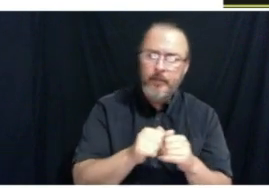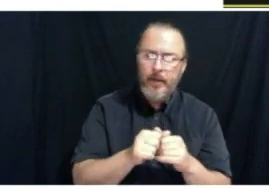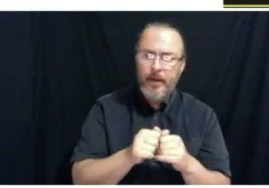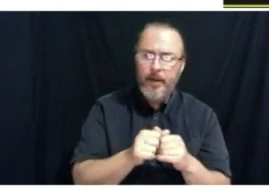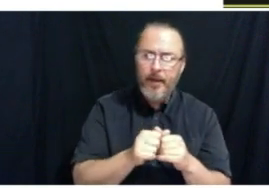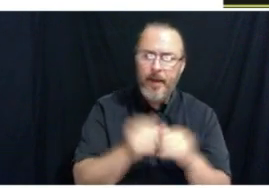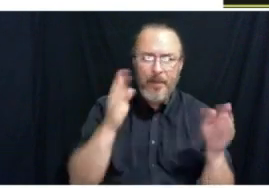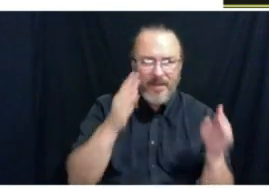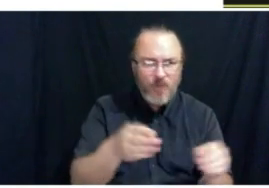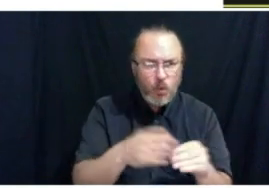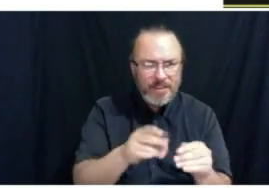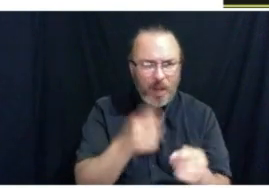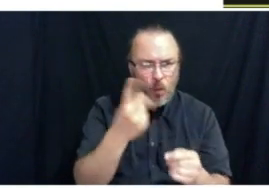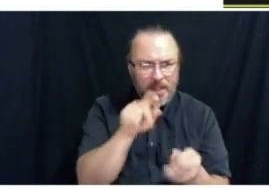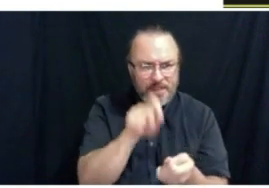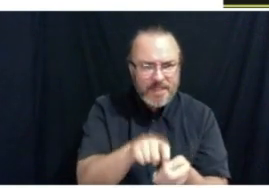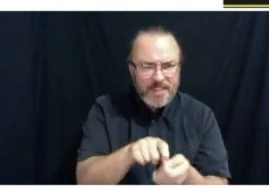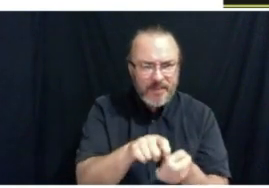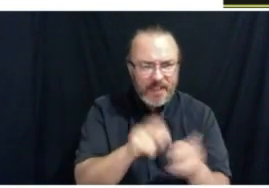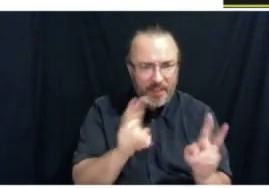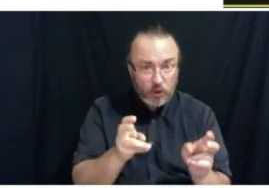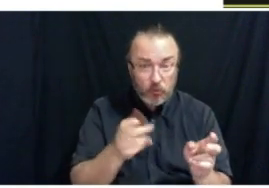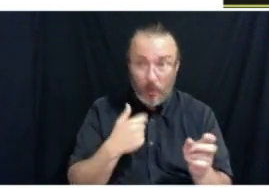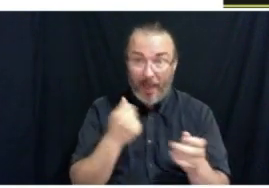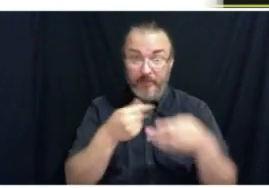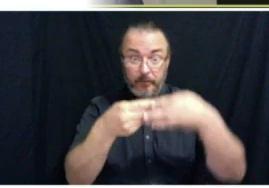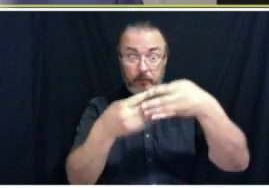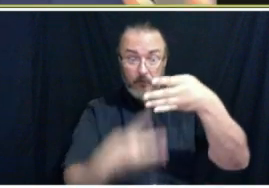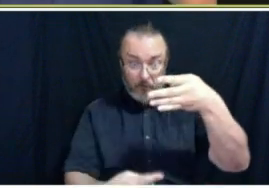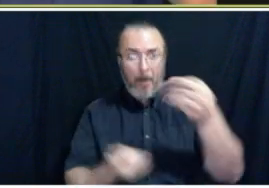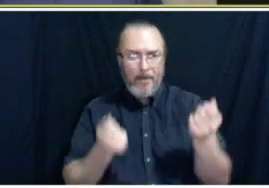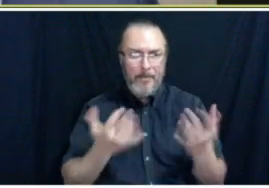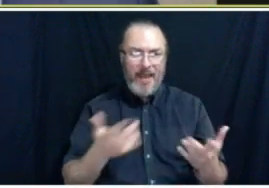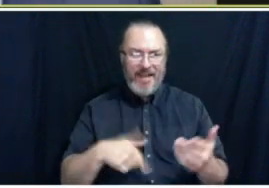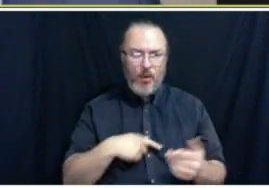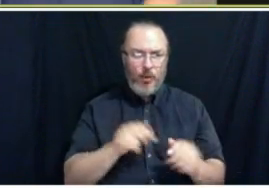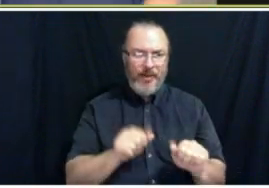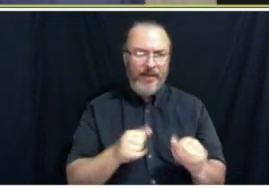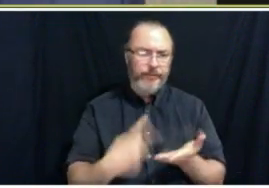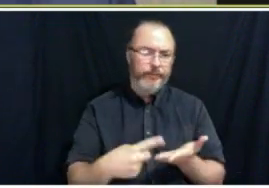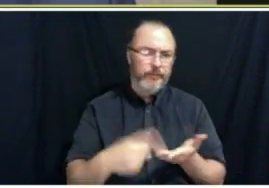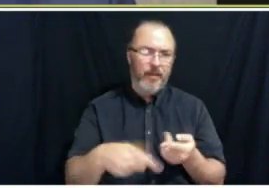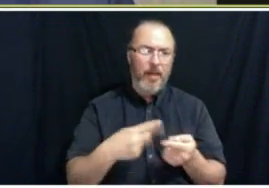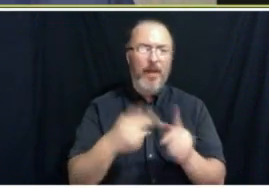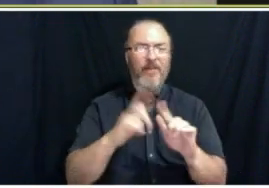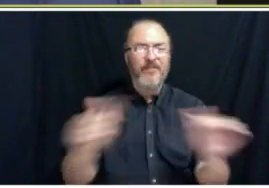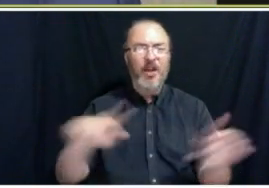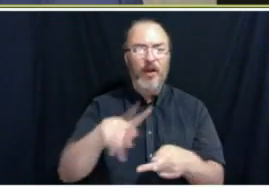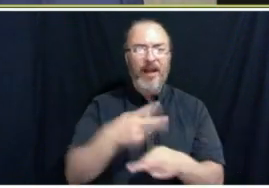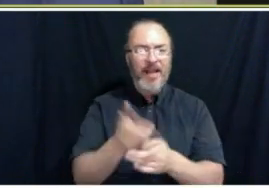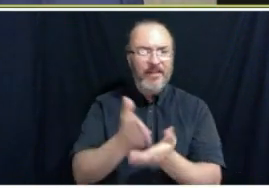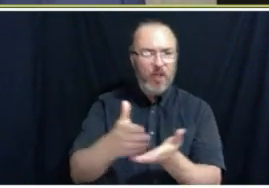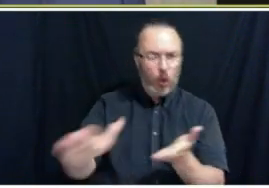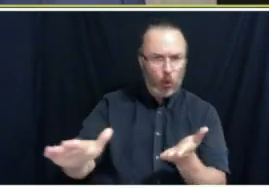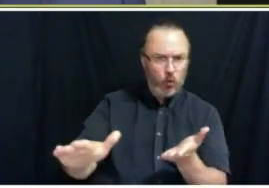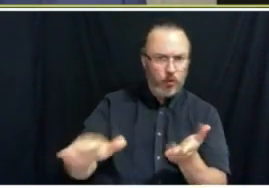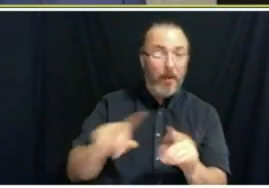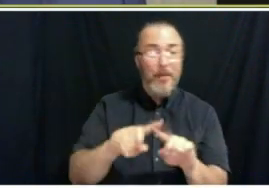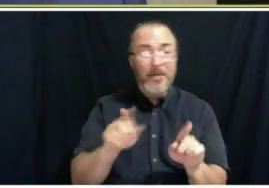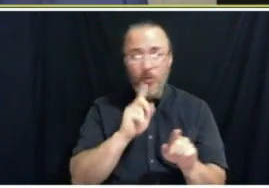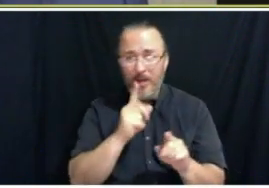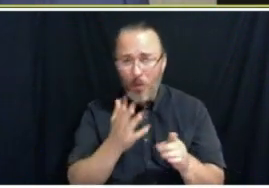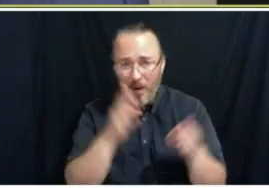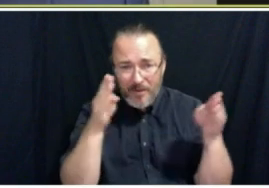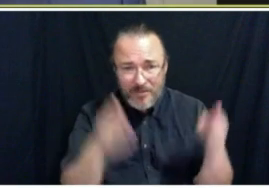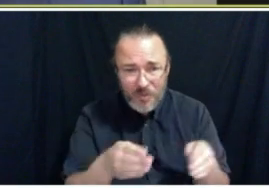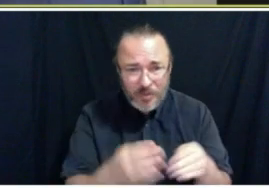issue. I mean, there are many things that we can talk about, different types of exclusions that we see, but let me focus on the one on that it's